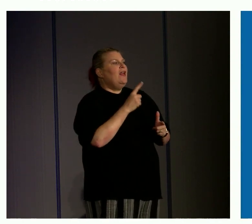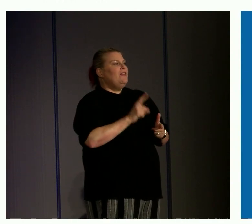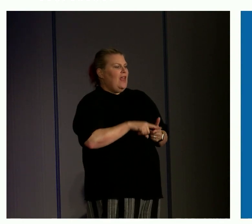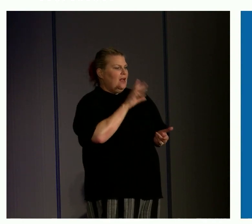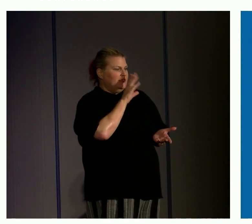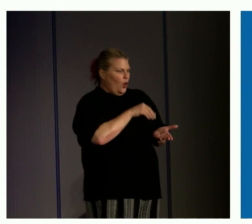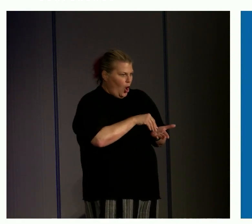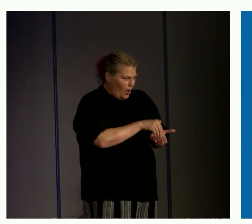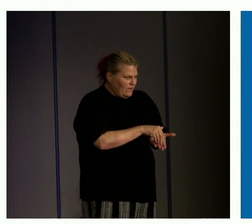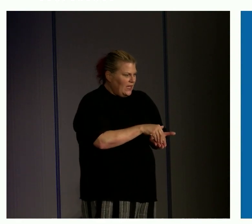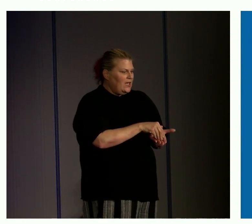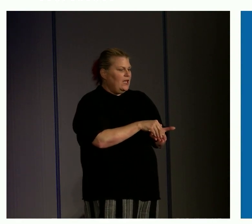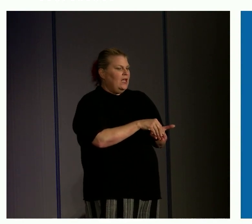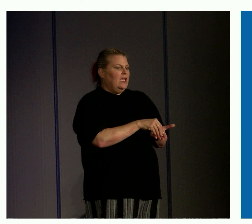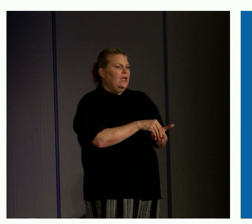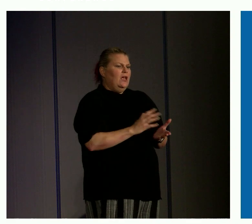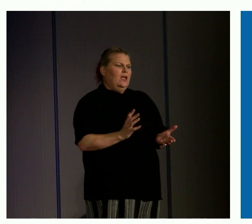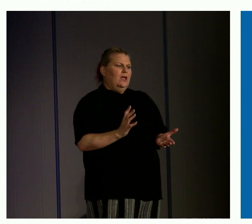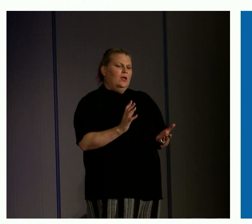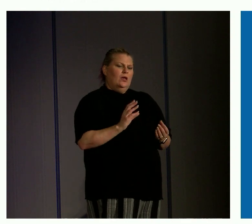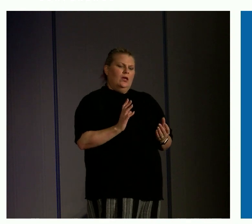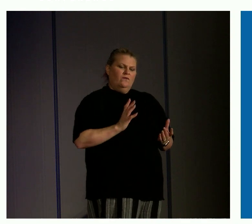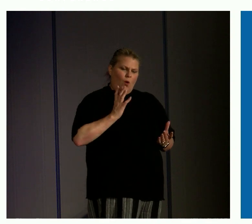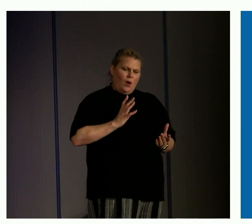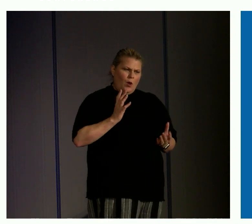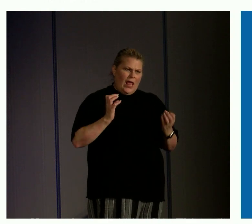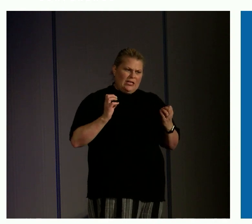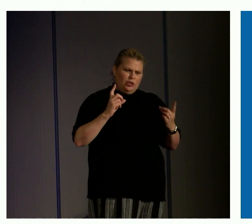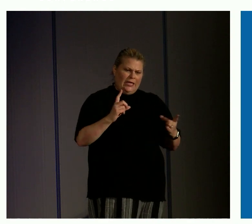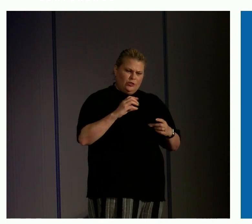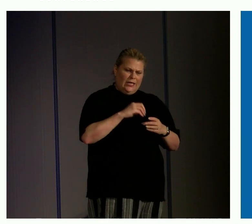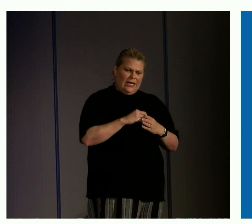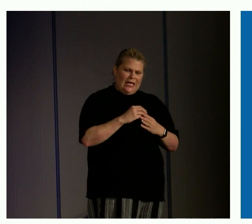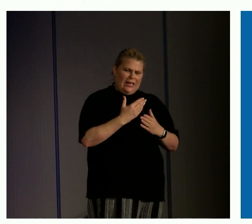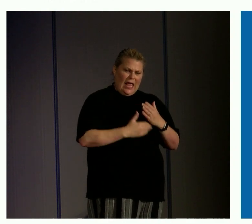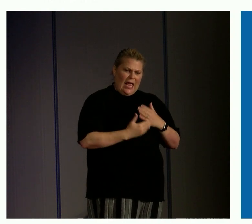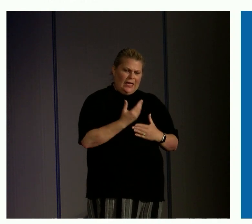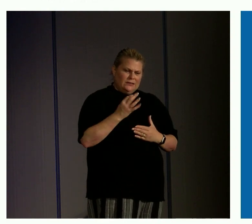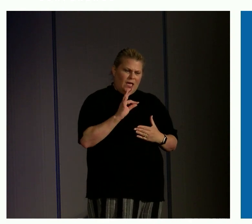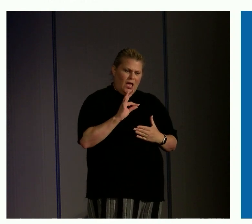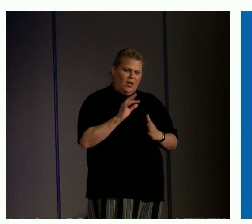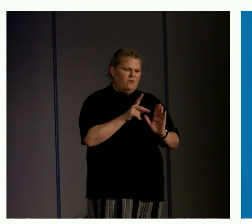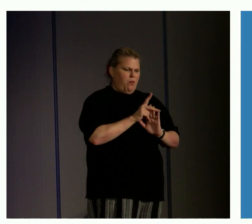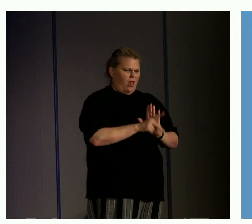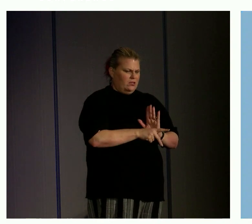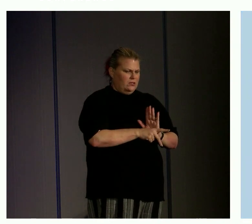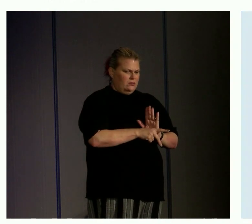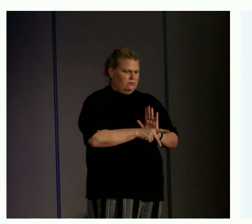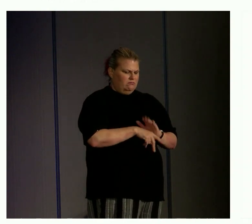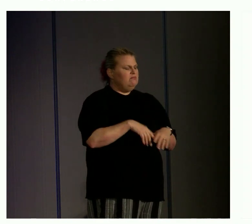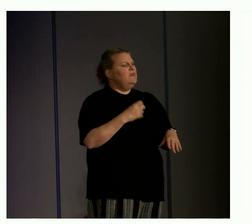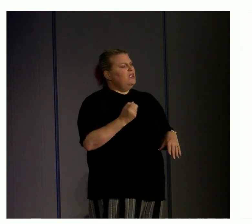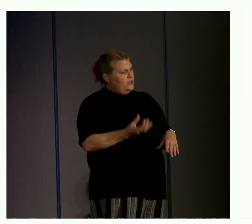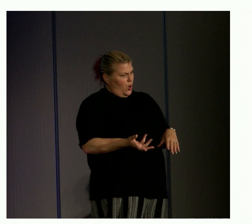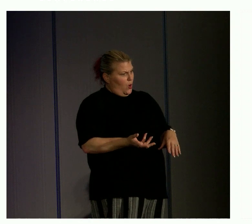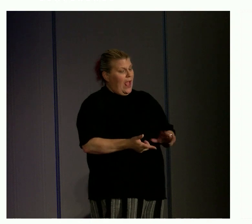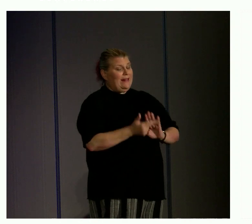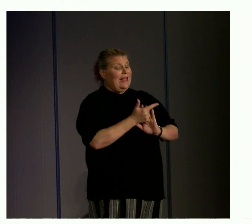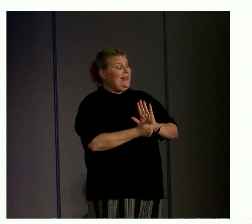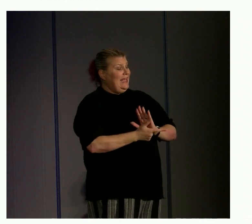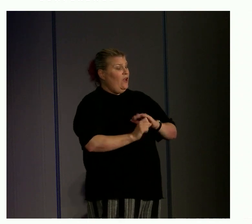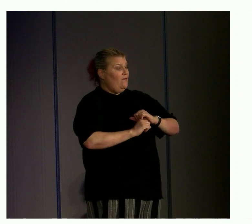often understood as formal education in the hands of policy. So at the LEGO